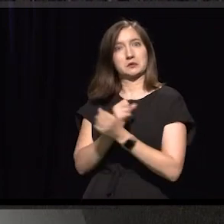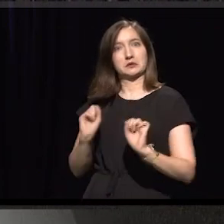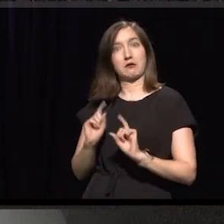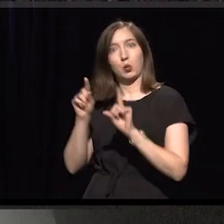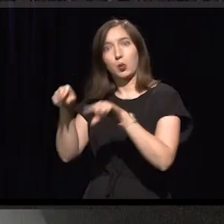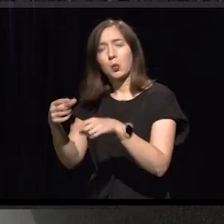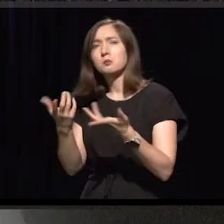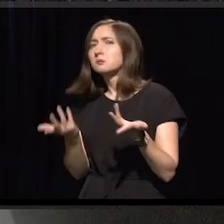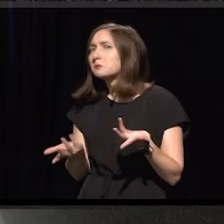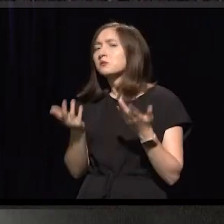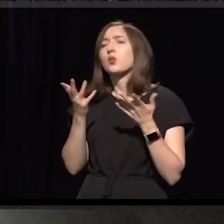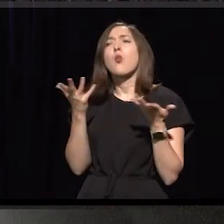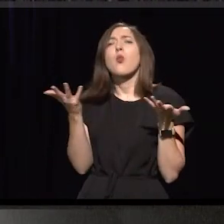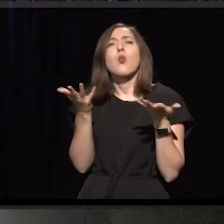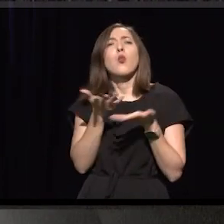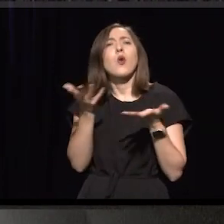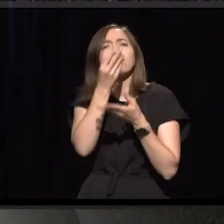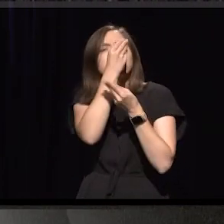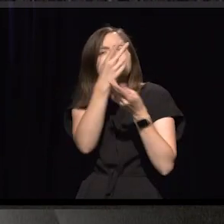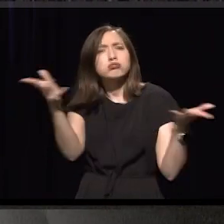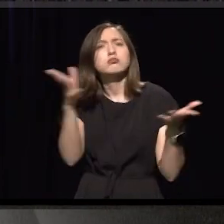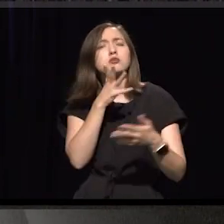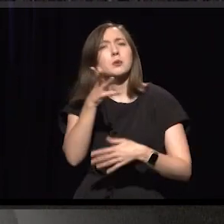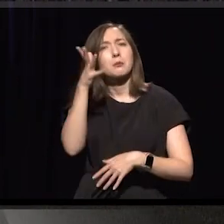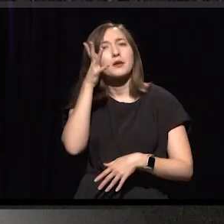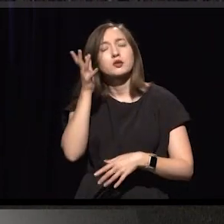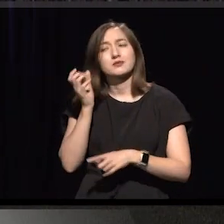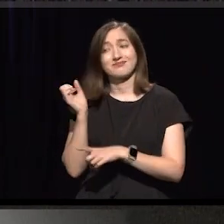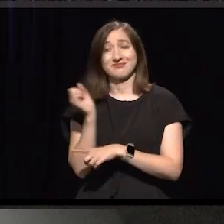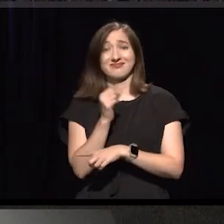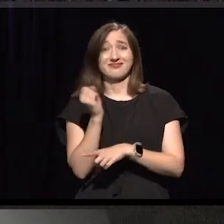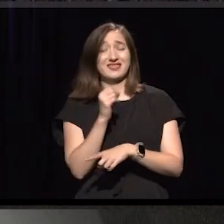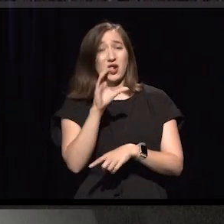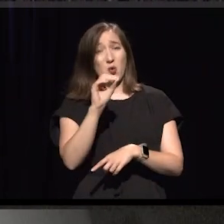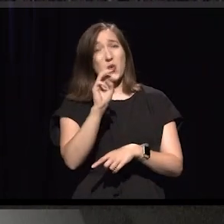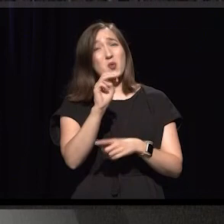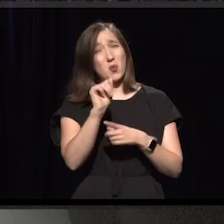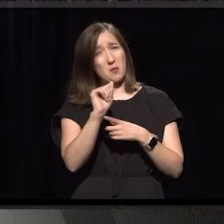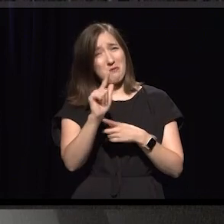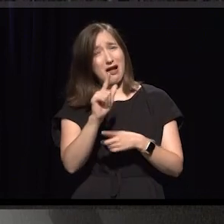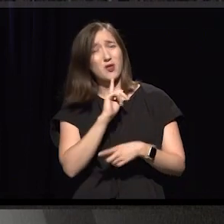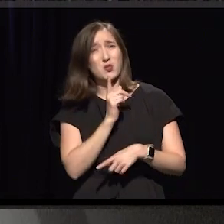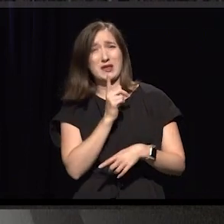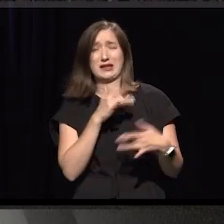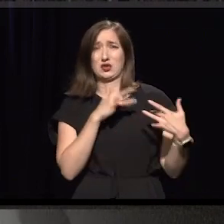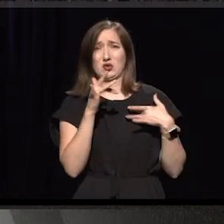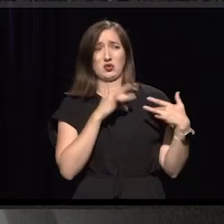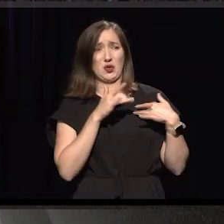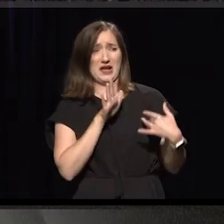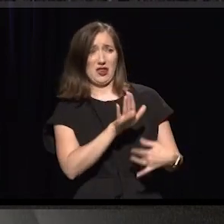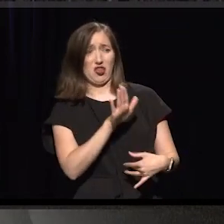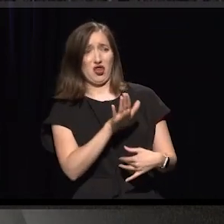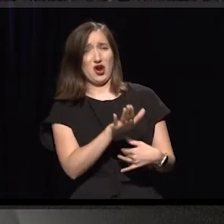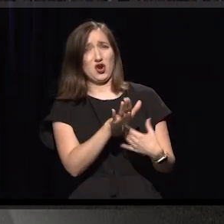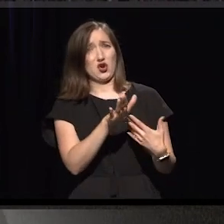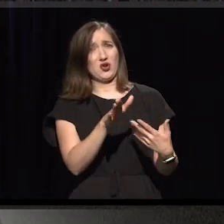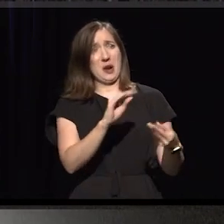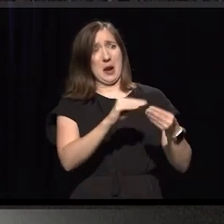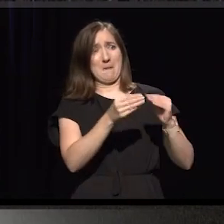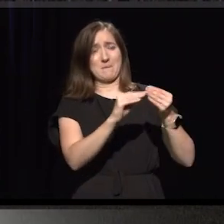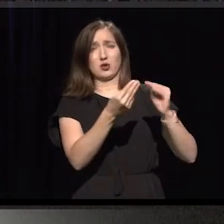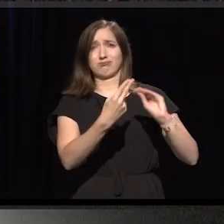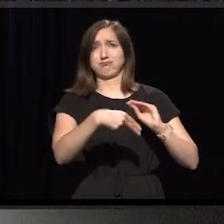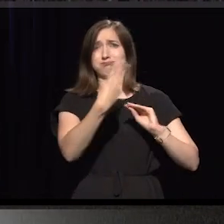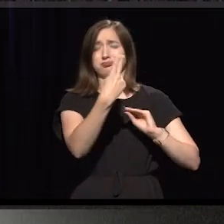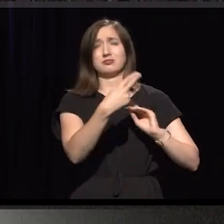time? Comal is concerning to me. I find their rates relatively high, and I